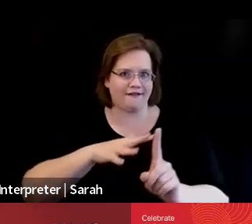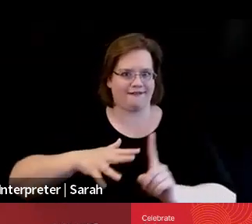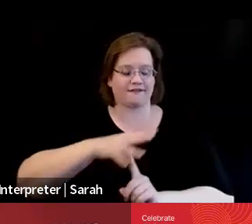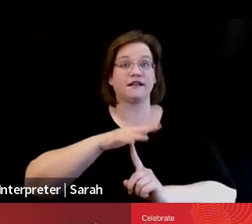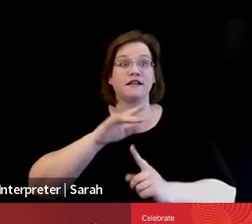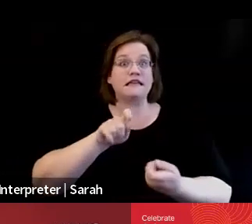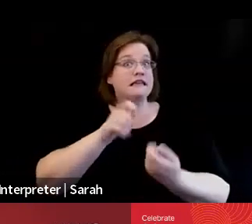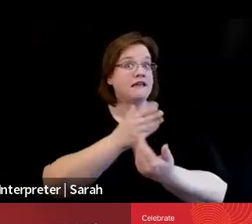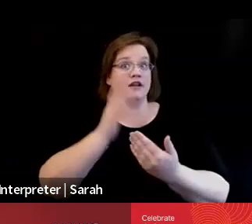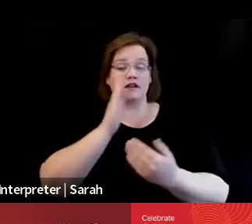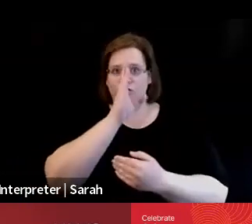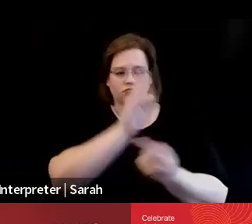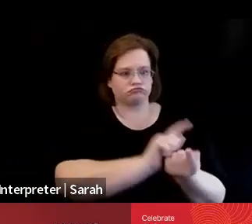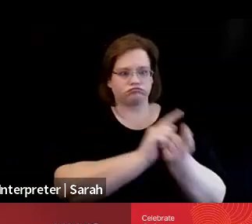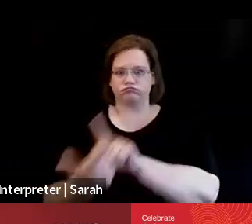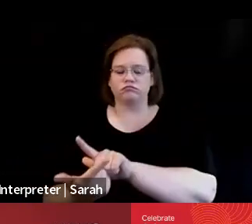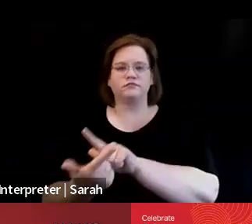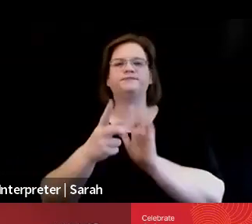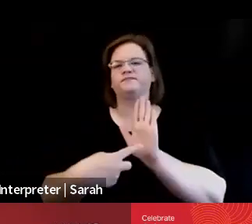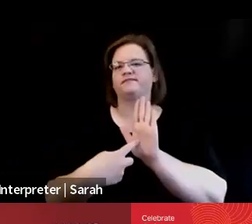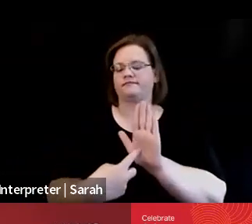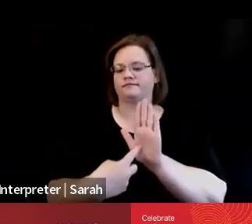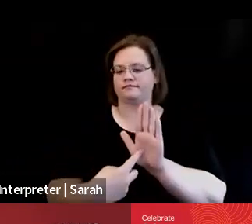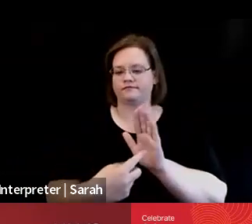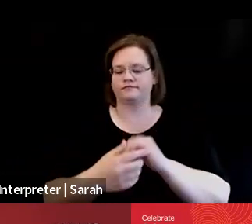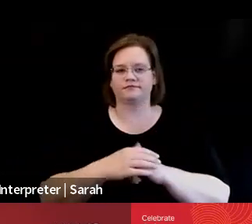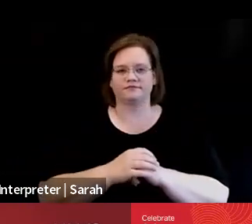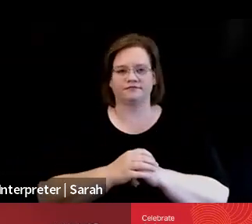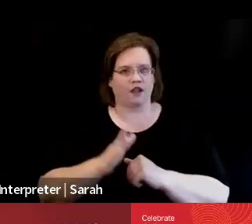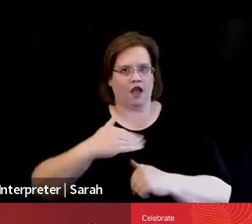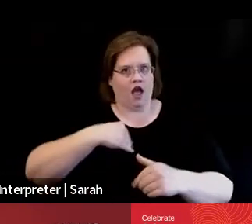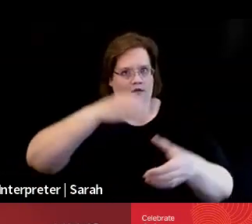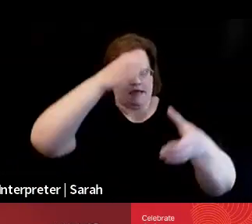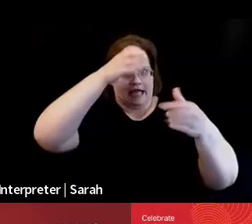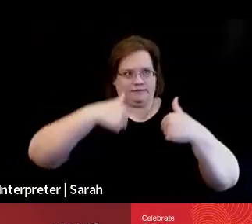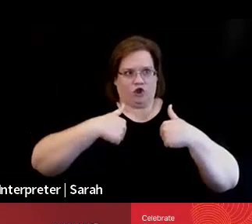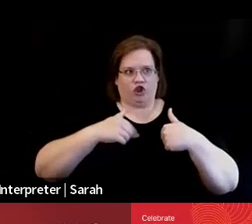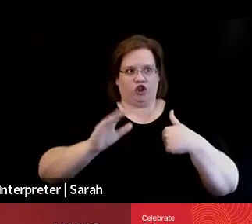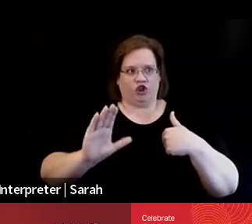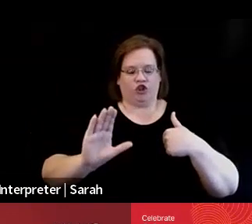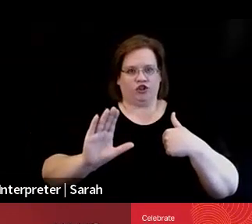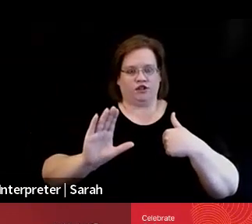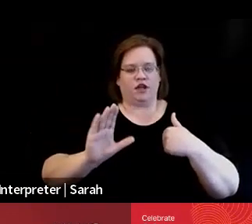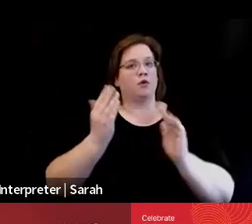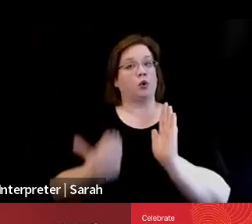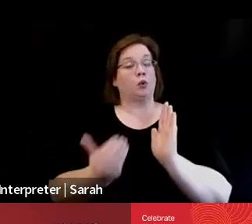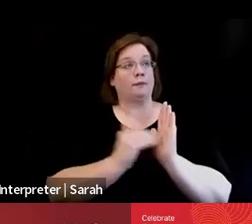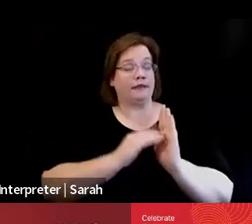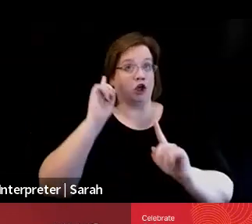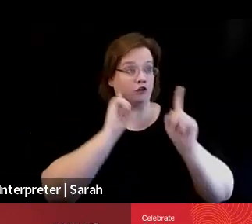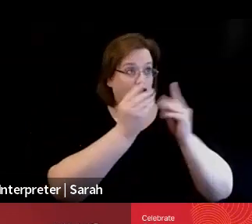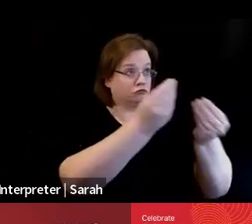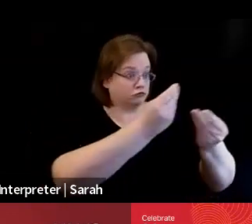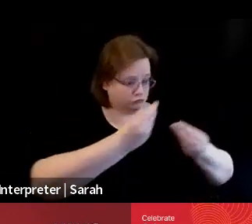them. In some examples, for example, and I'm not an expert in this area, I'm just essentially repeating what I have heard from other